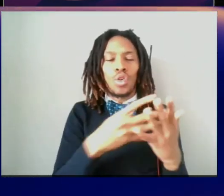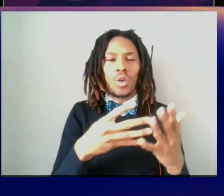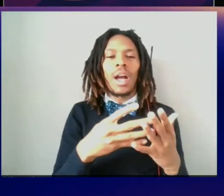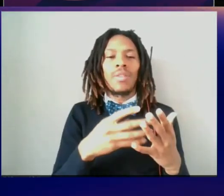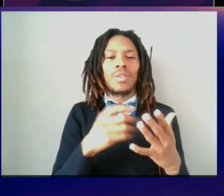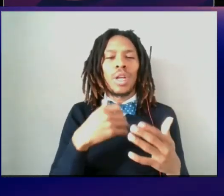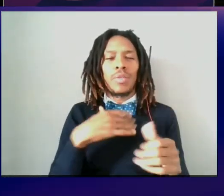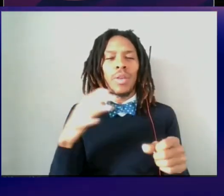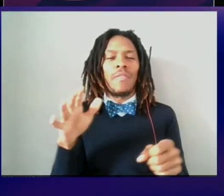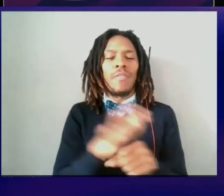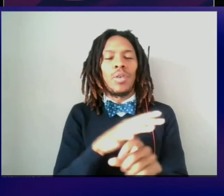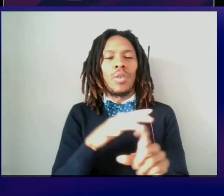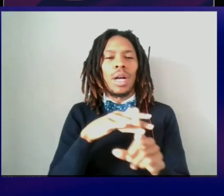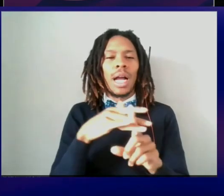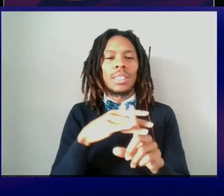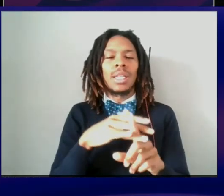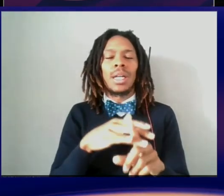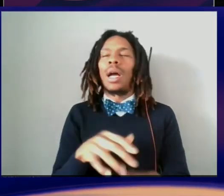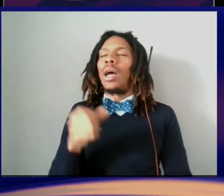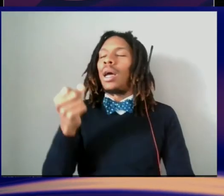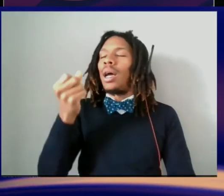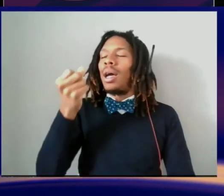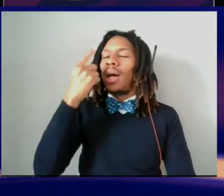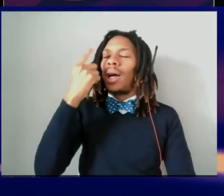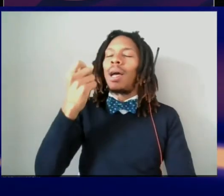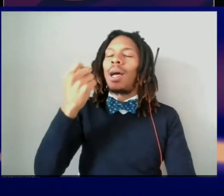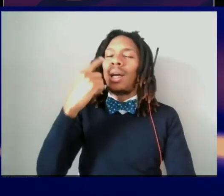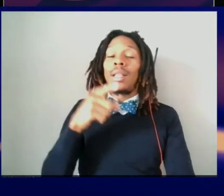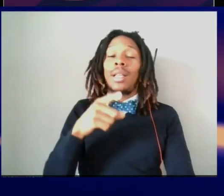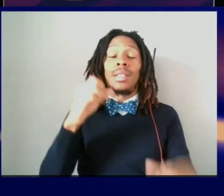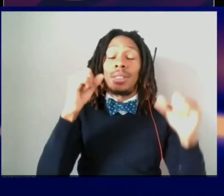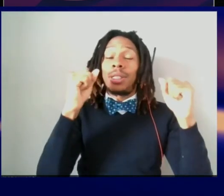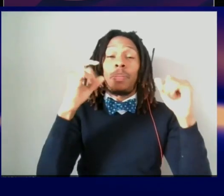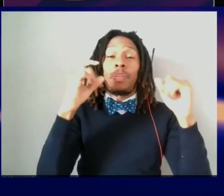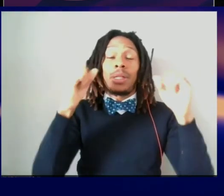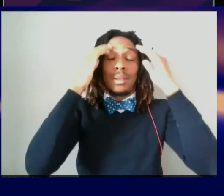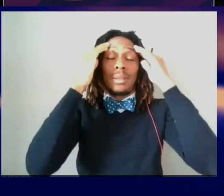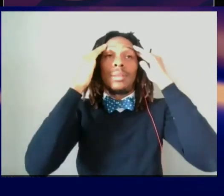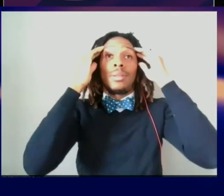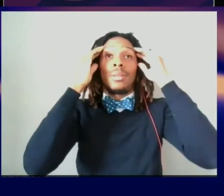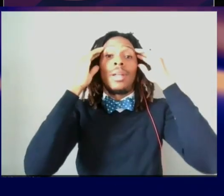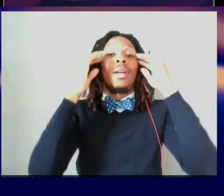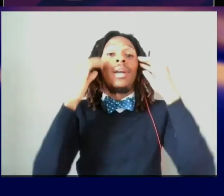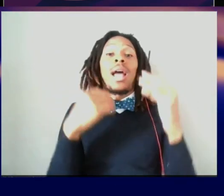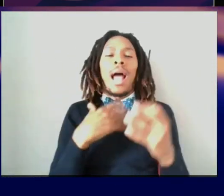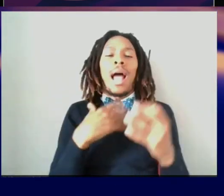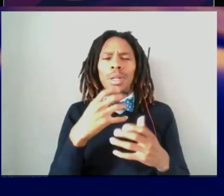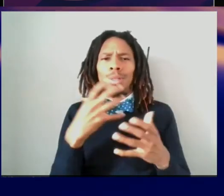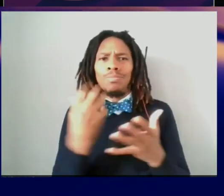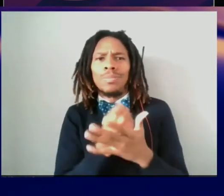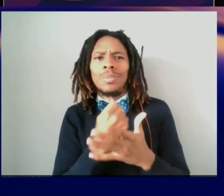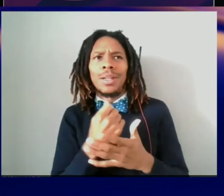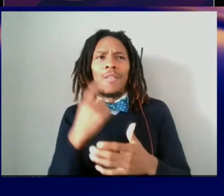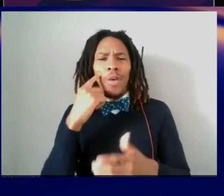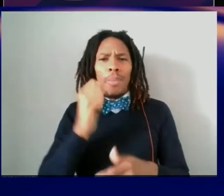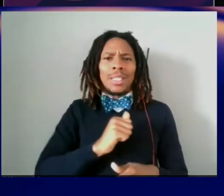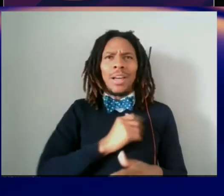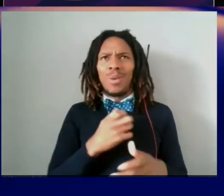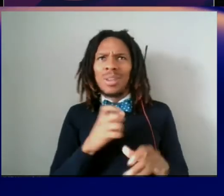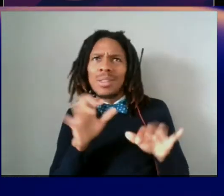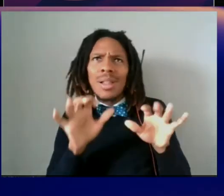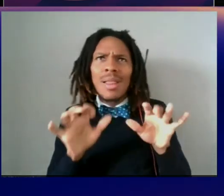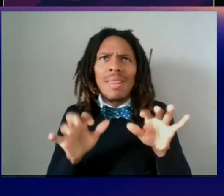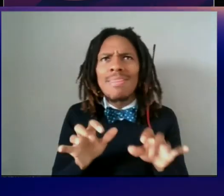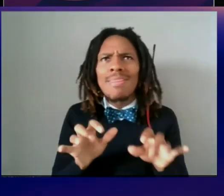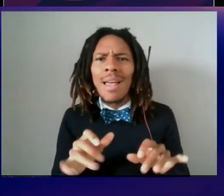context. Got it. This is great. So this is really amazing stuff. I definitely want to check this out on my own house. Like I said, I'm definitely going to start